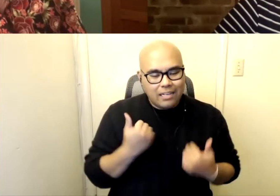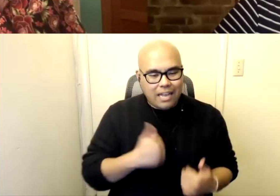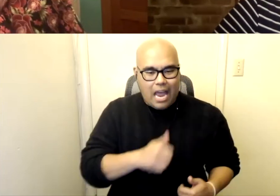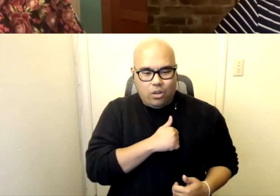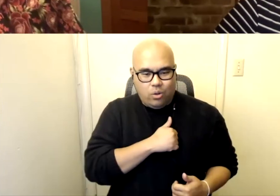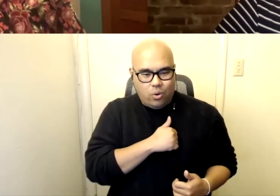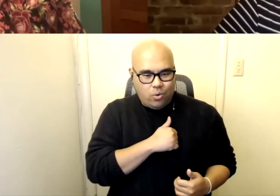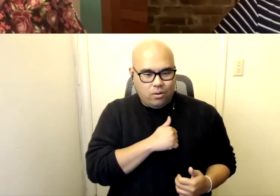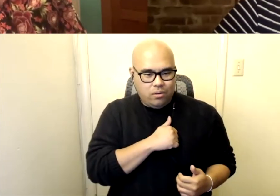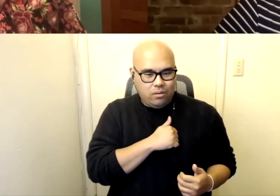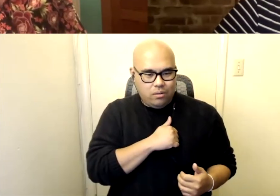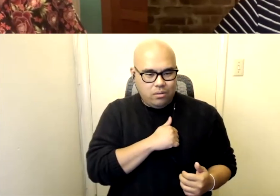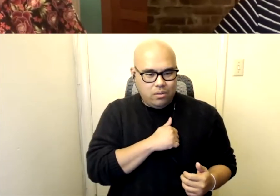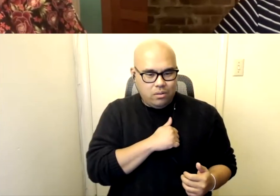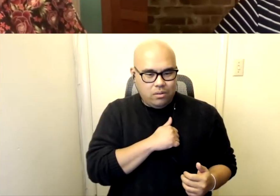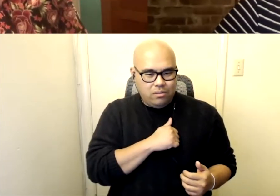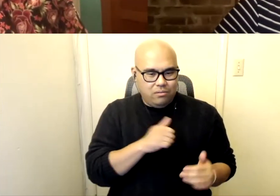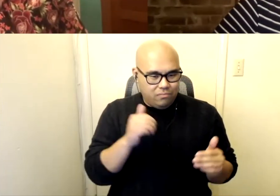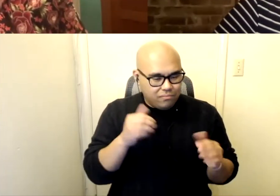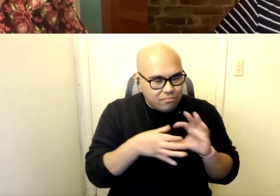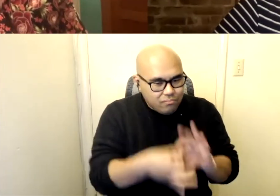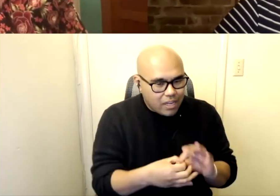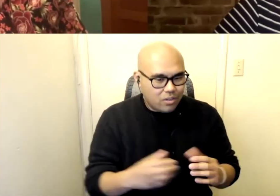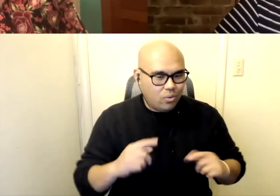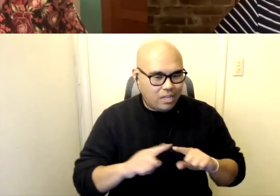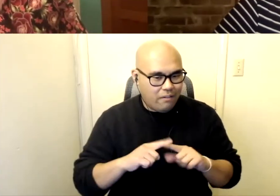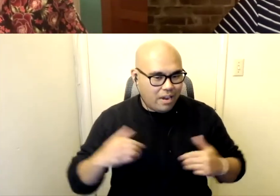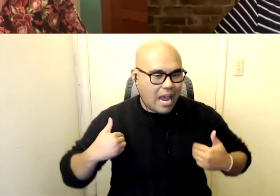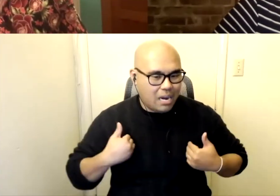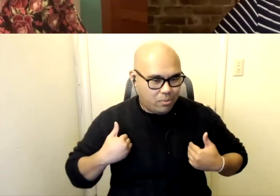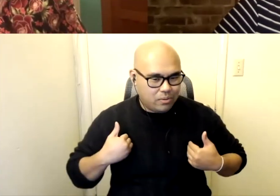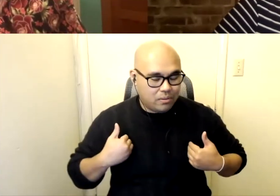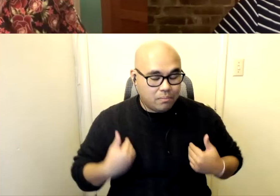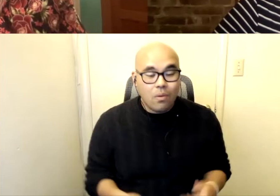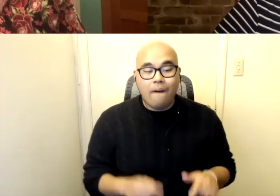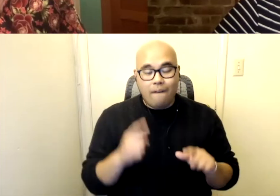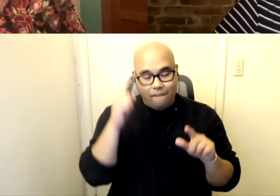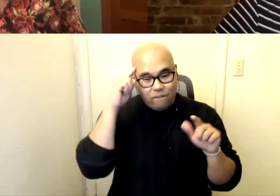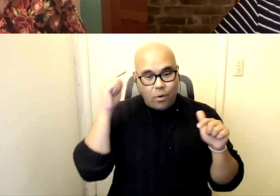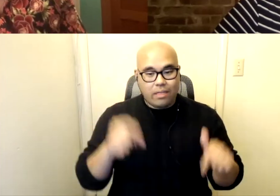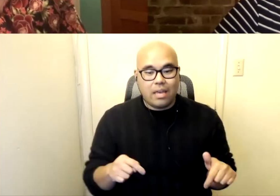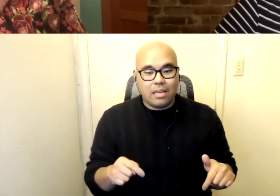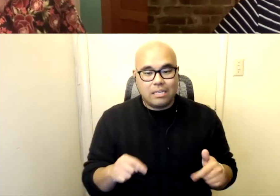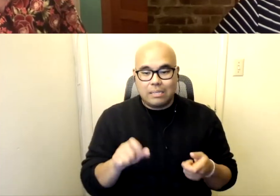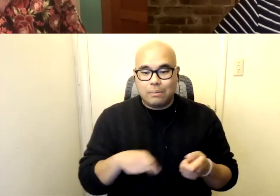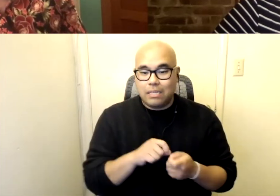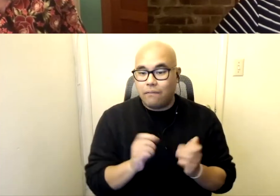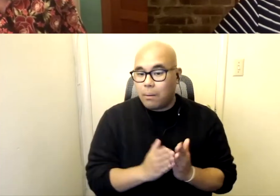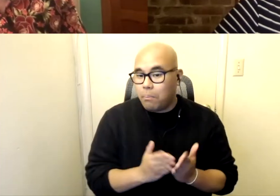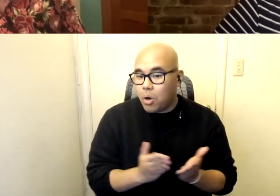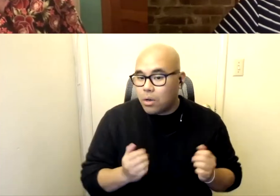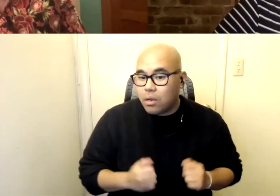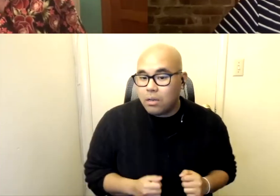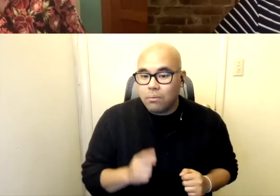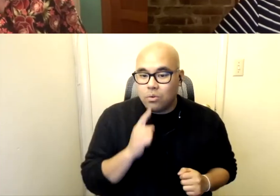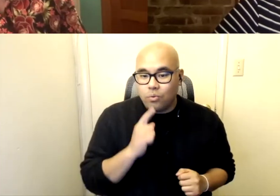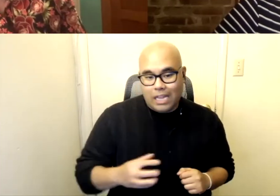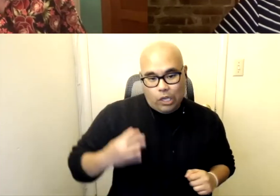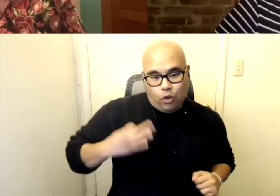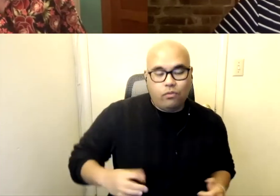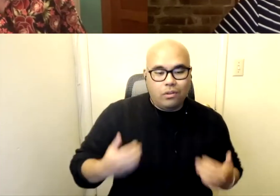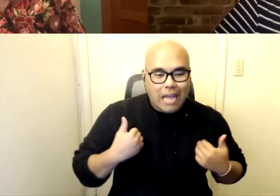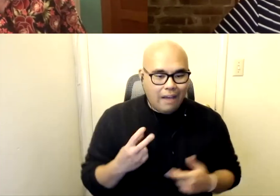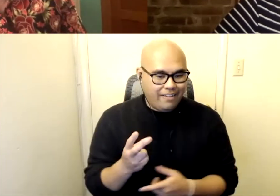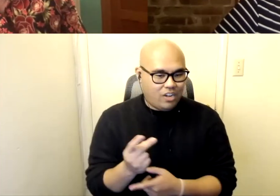attitude toward different animals. Um, in this particular book, it was really useful to have dogs in the